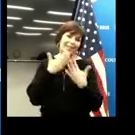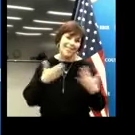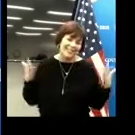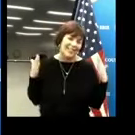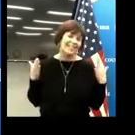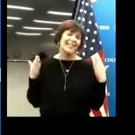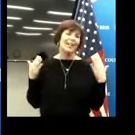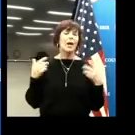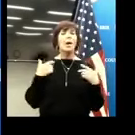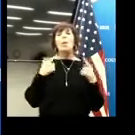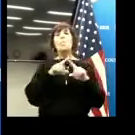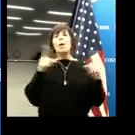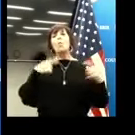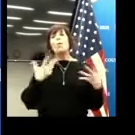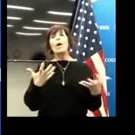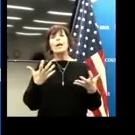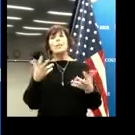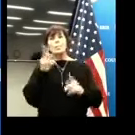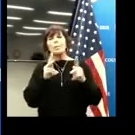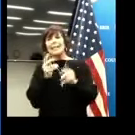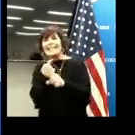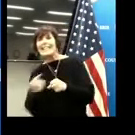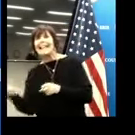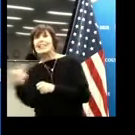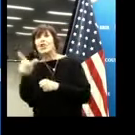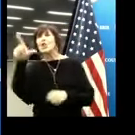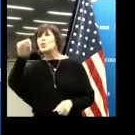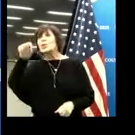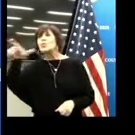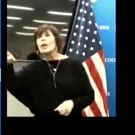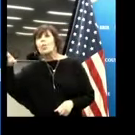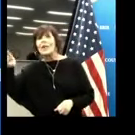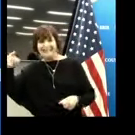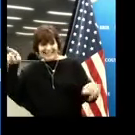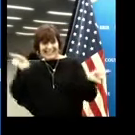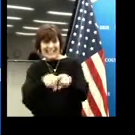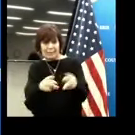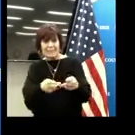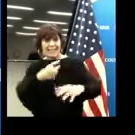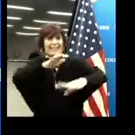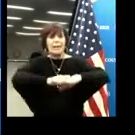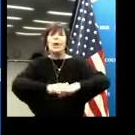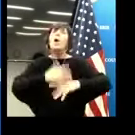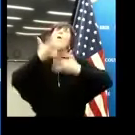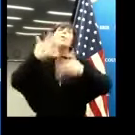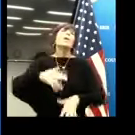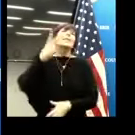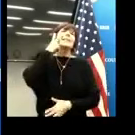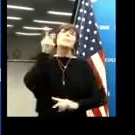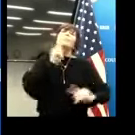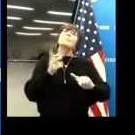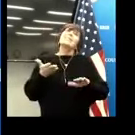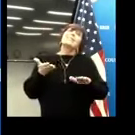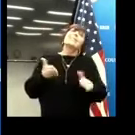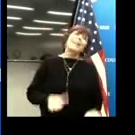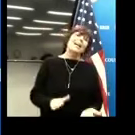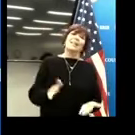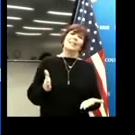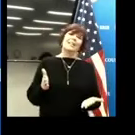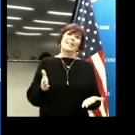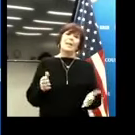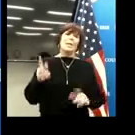in 2021 to be around at the dinner table for that Thanksgiving. We hate to see the stories that come out of an